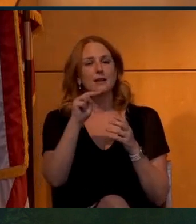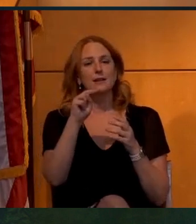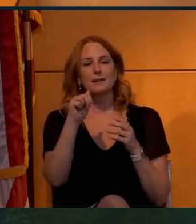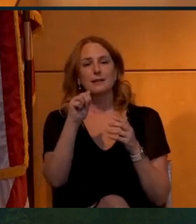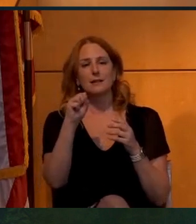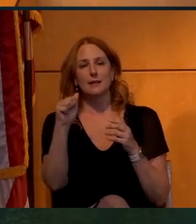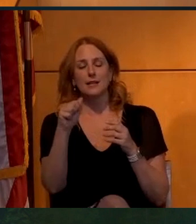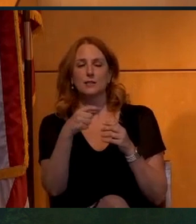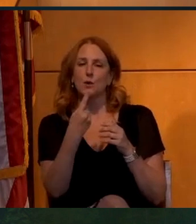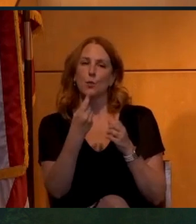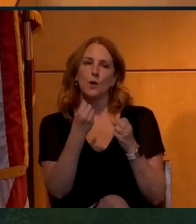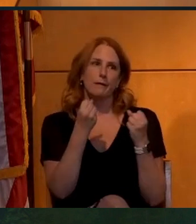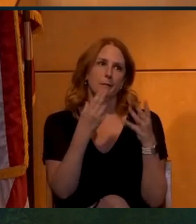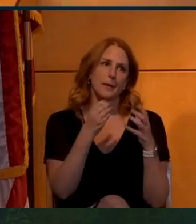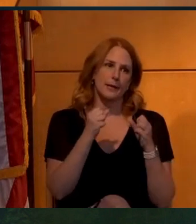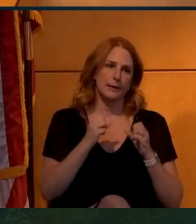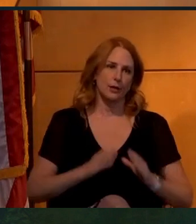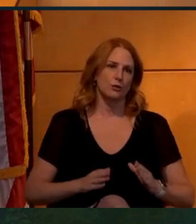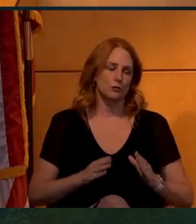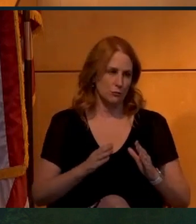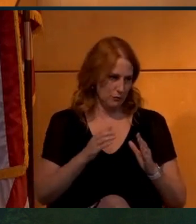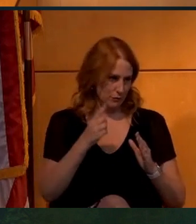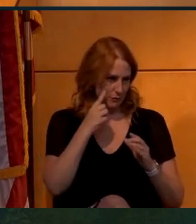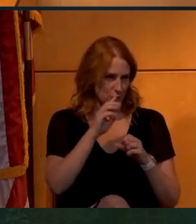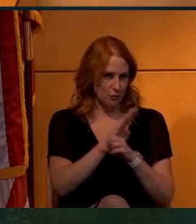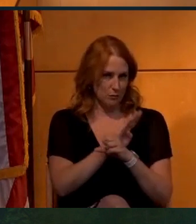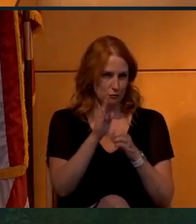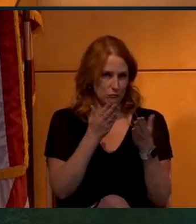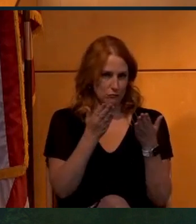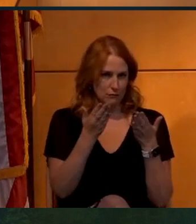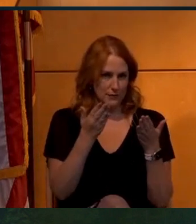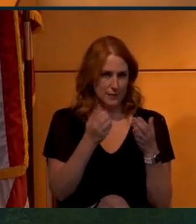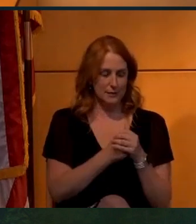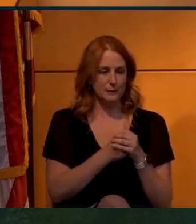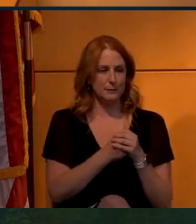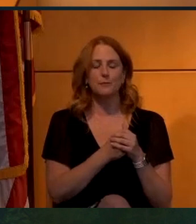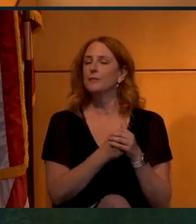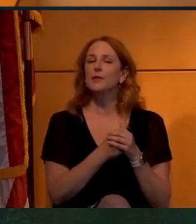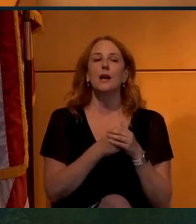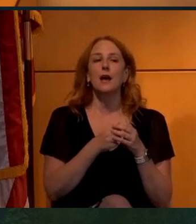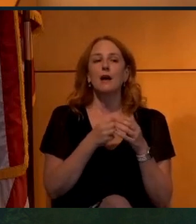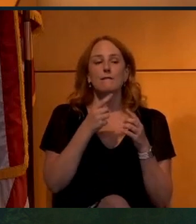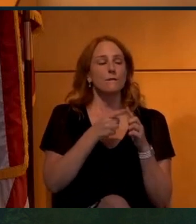just one of many customers for these commercial services. And so as of